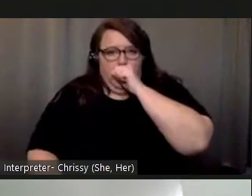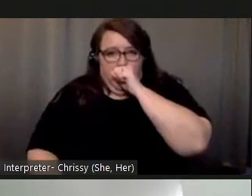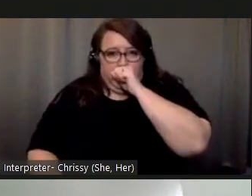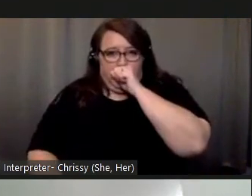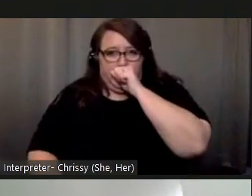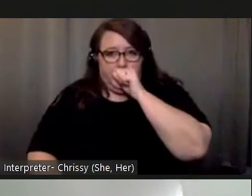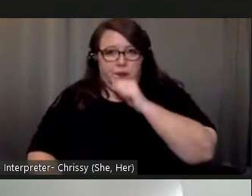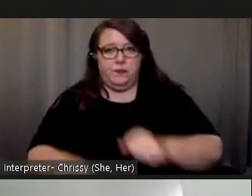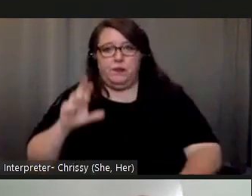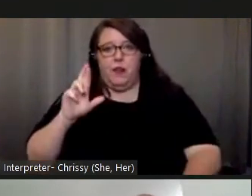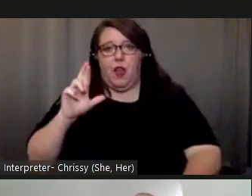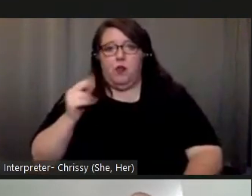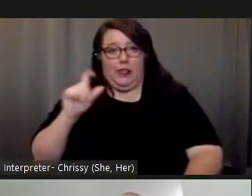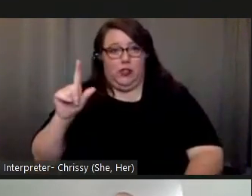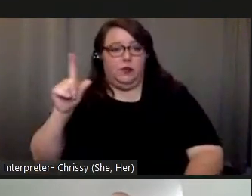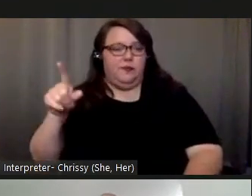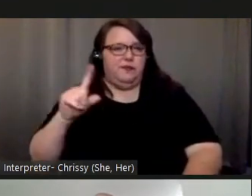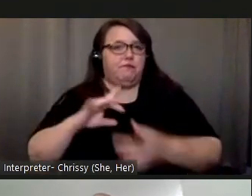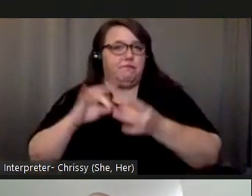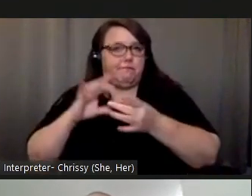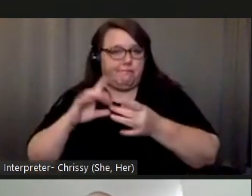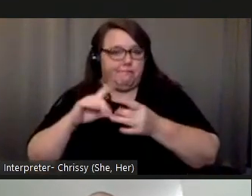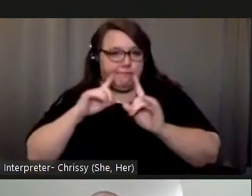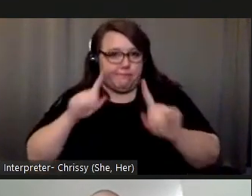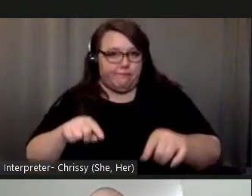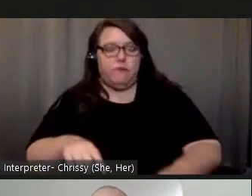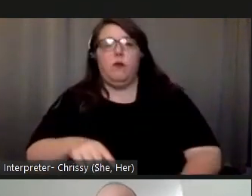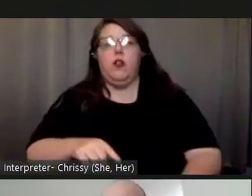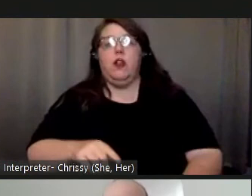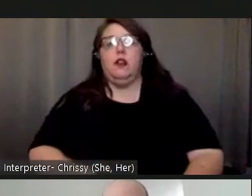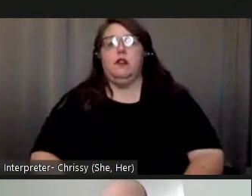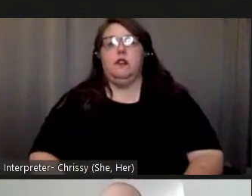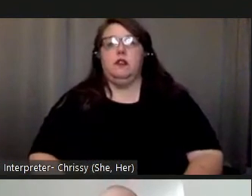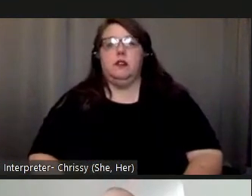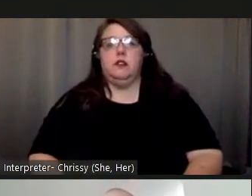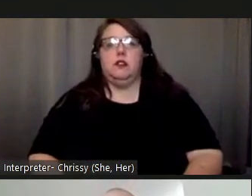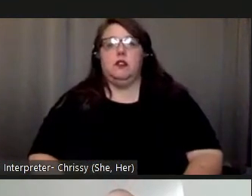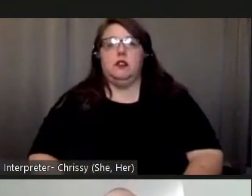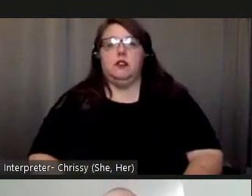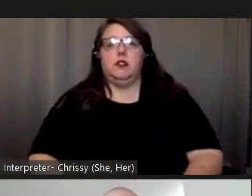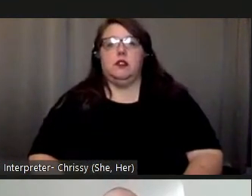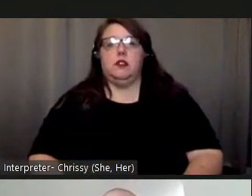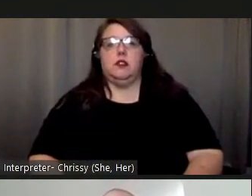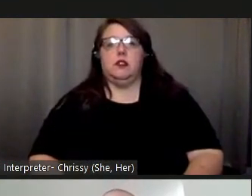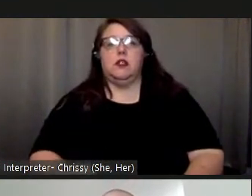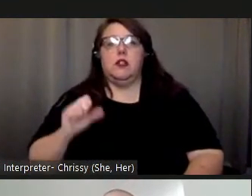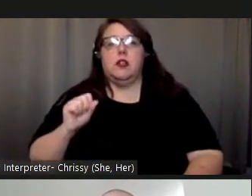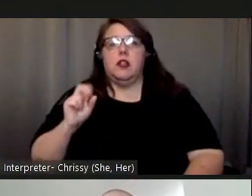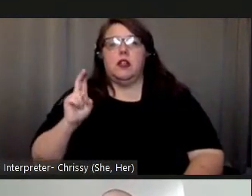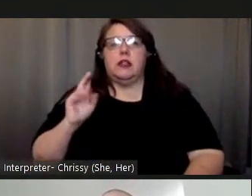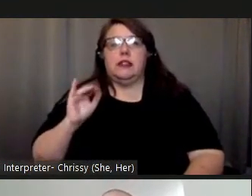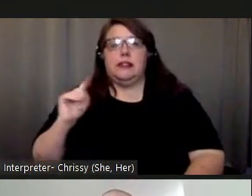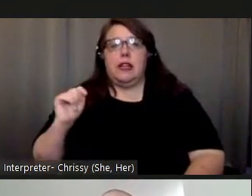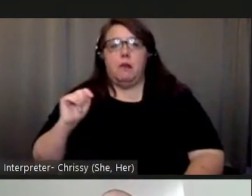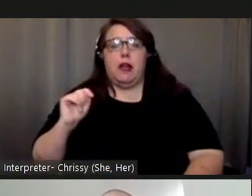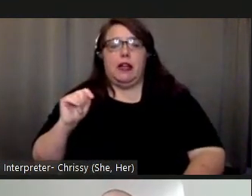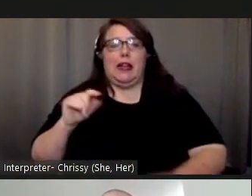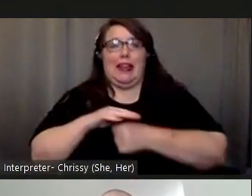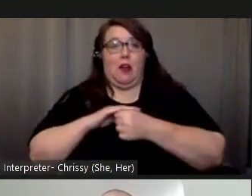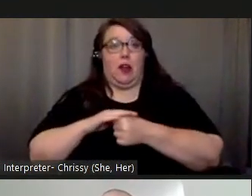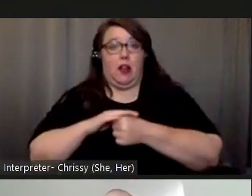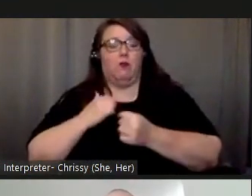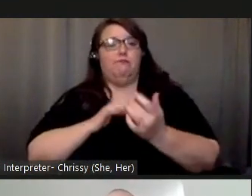Okay, where to start on that one? Okay, so we have been in regular contact with Summit County and are working with